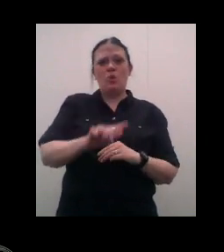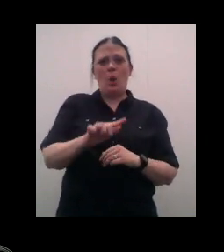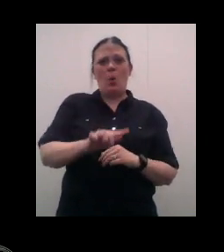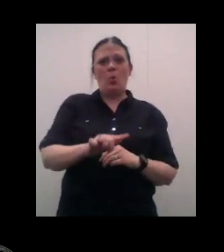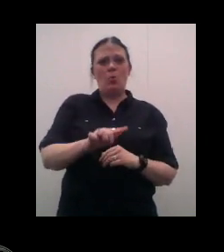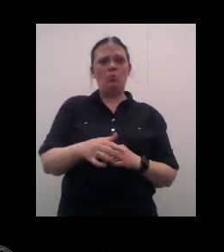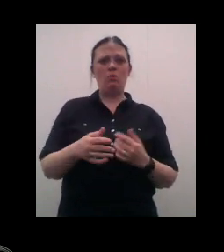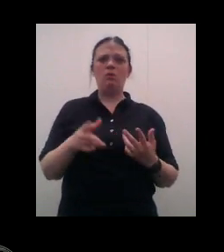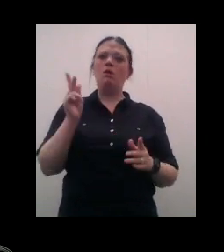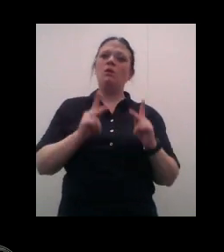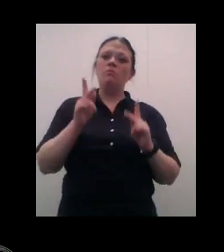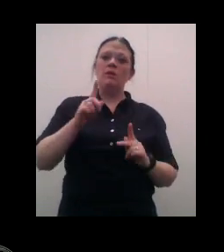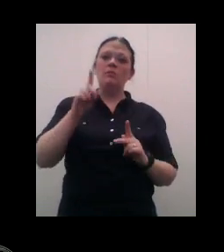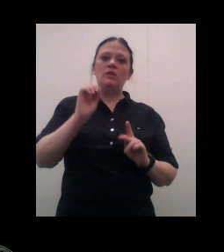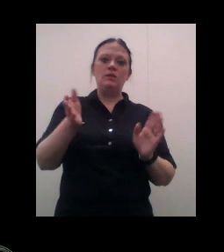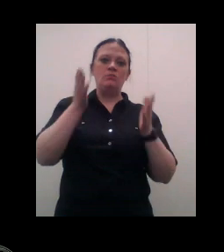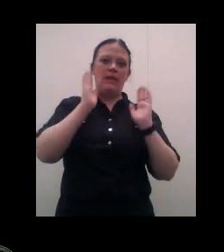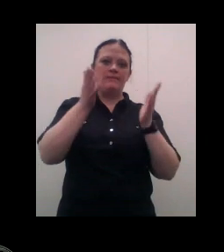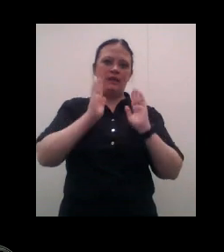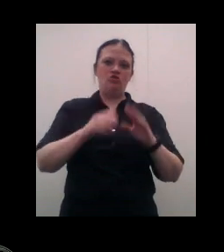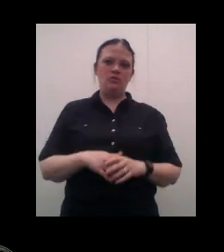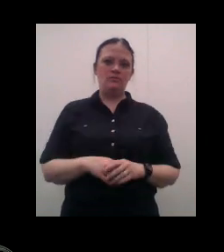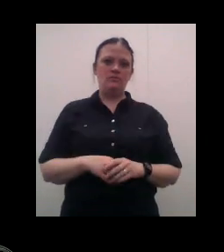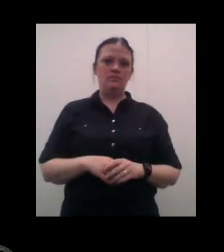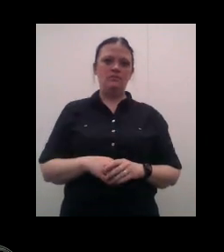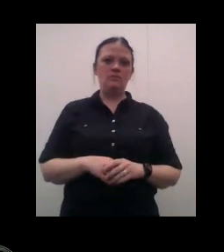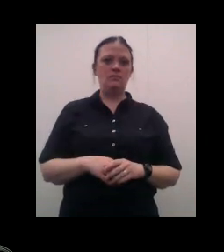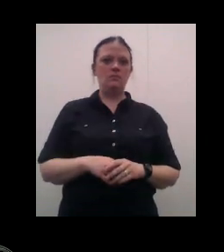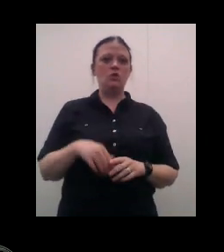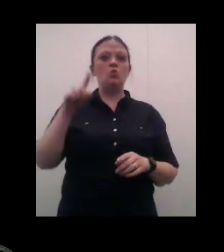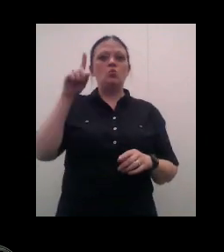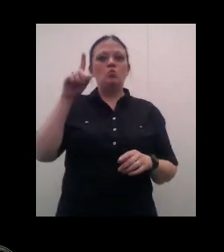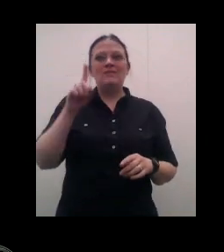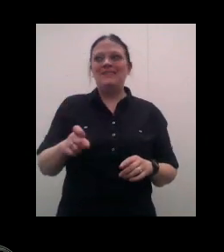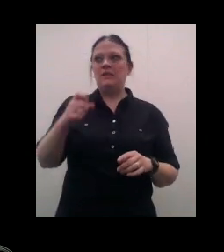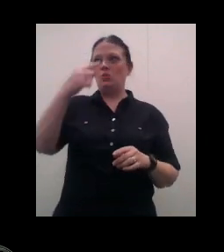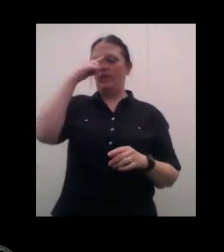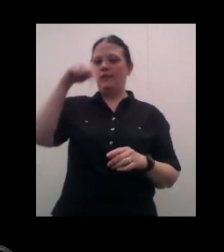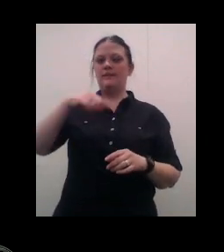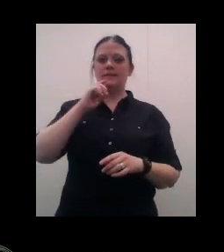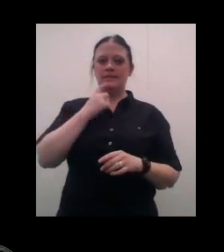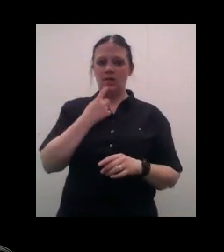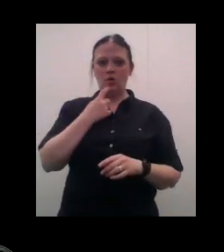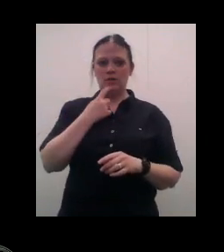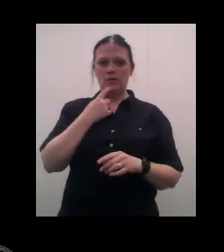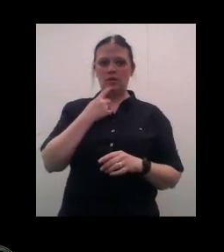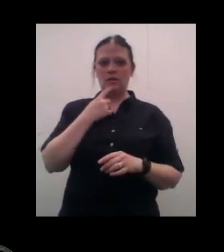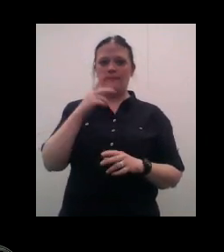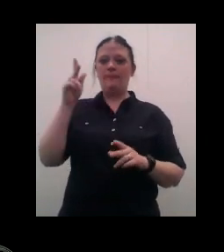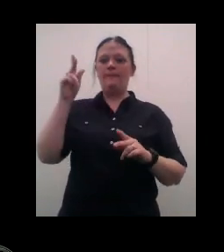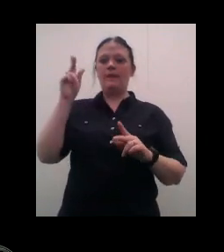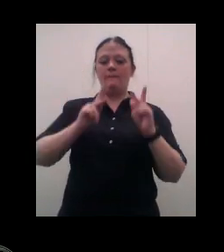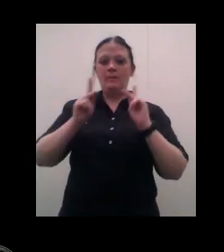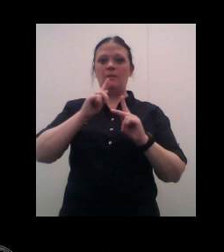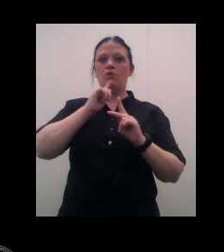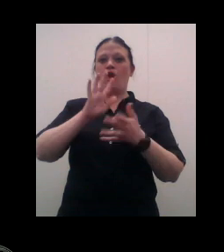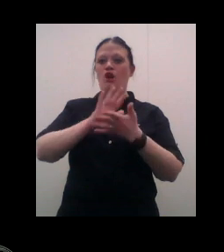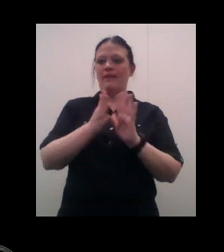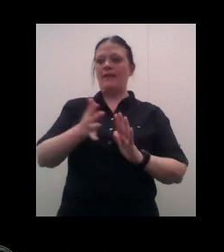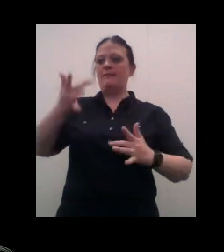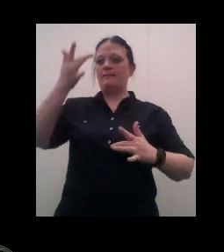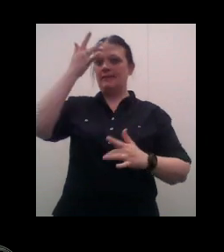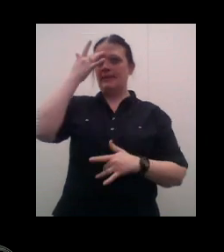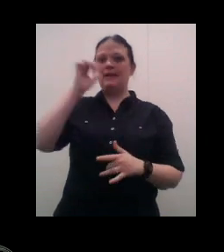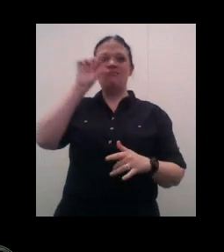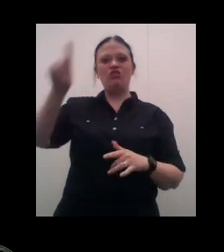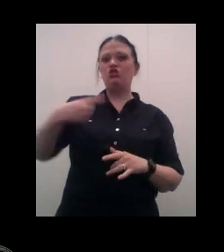So people need to pay attention. You need to take this seriously. Individuals are getting sick in our community, and it's not